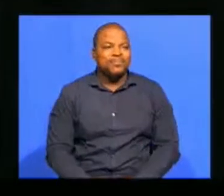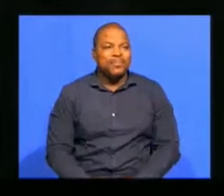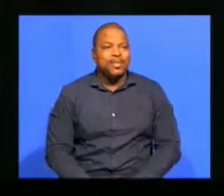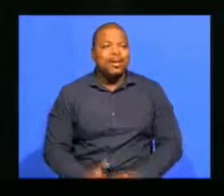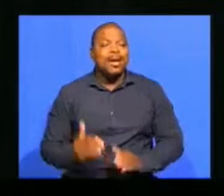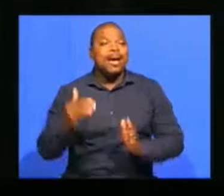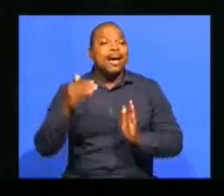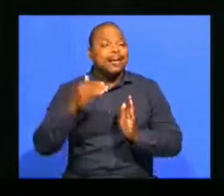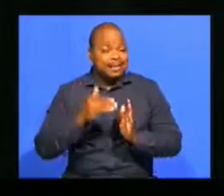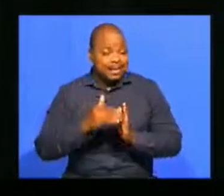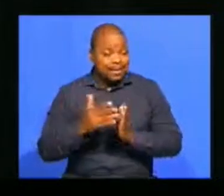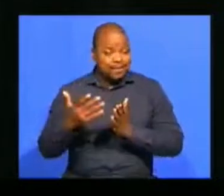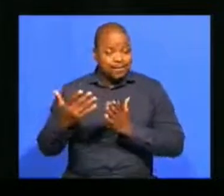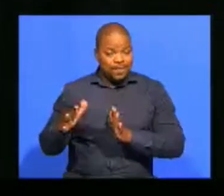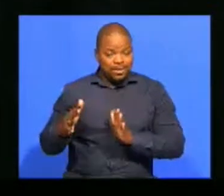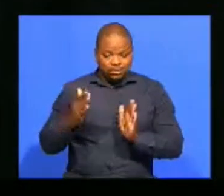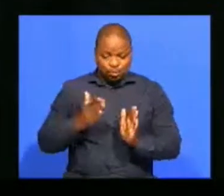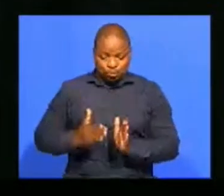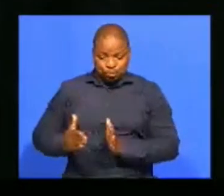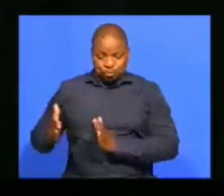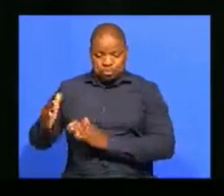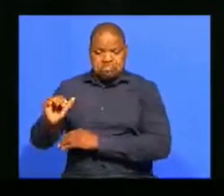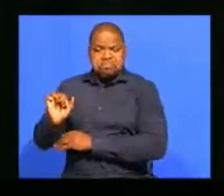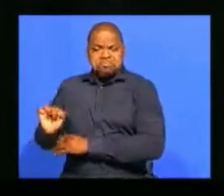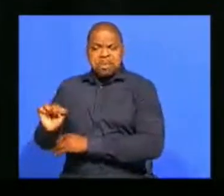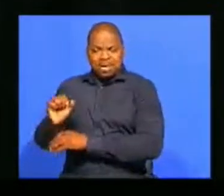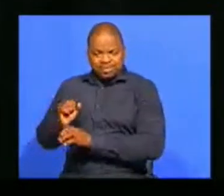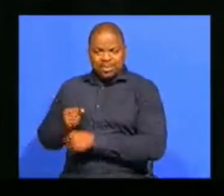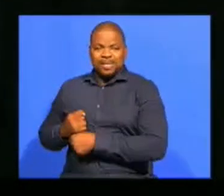We've also arranged for them